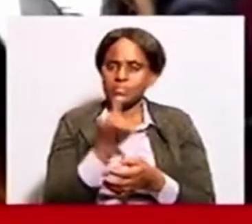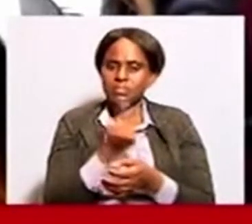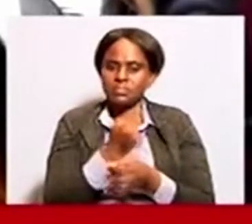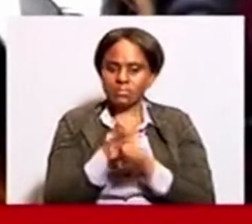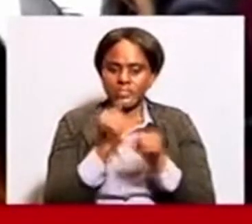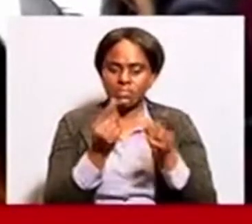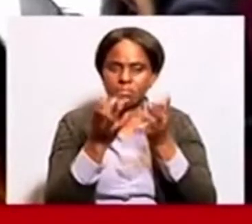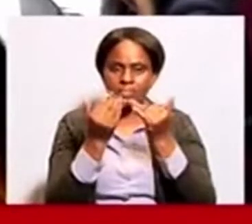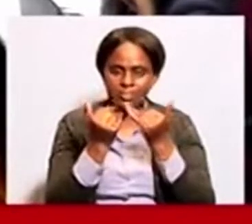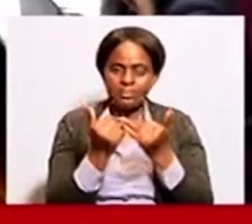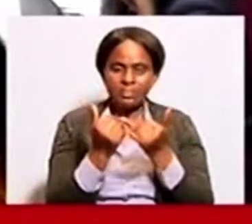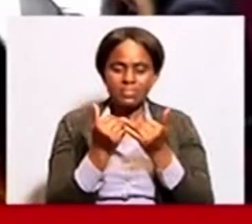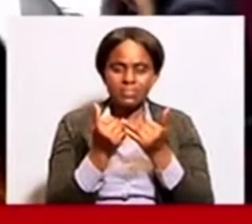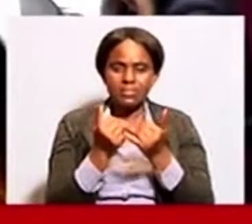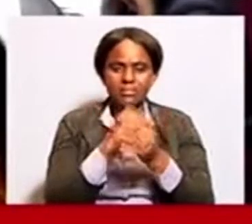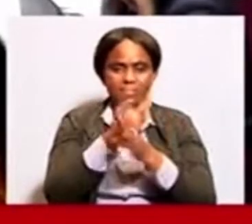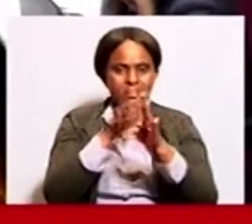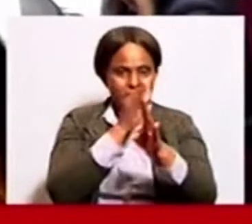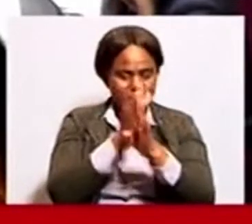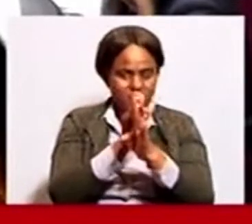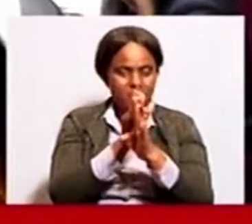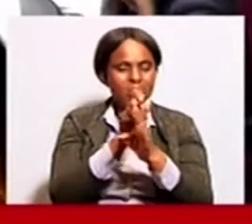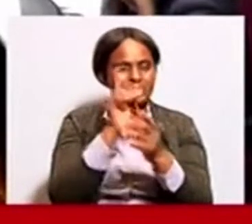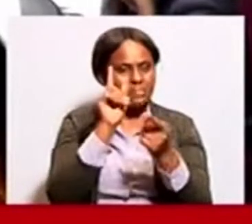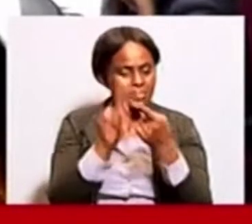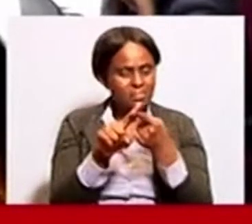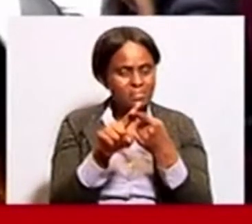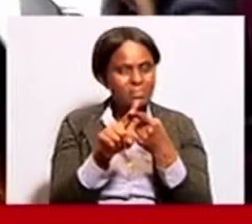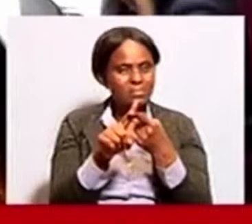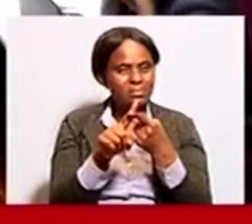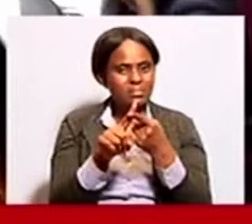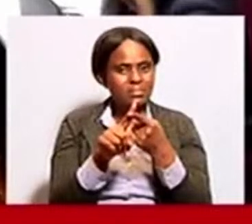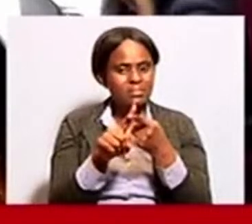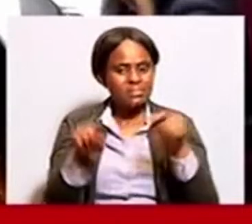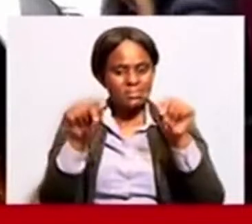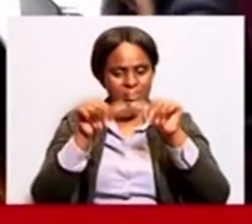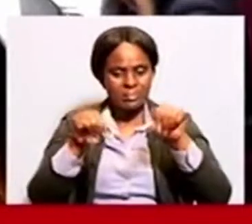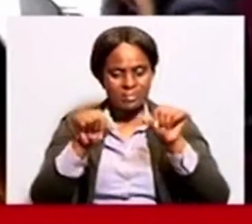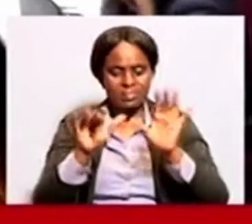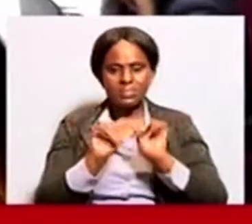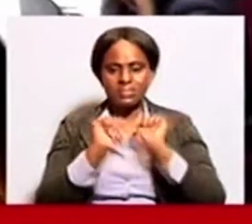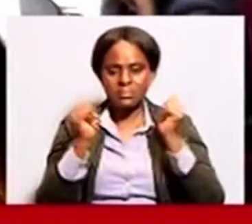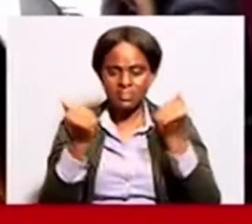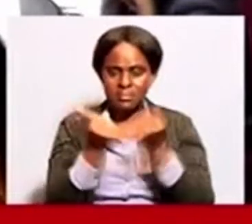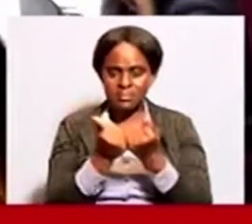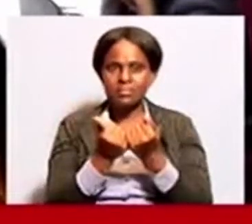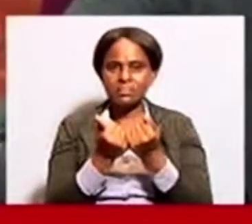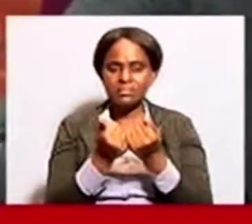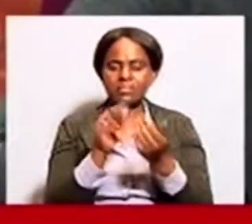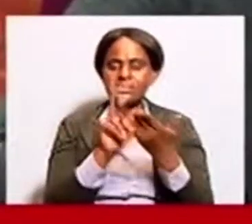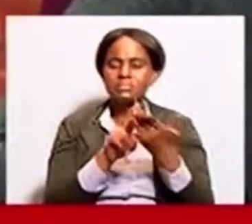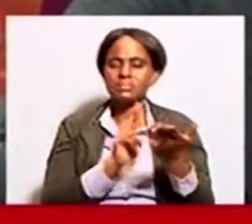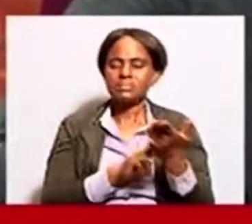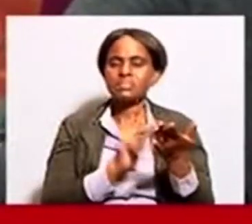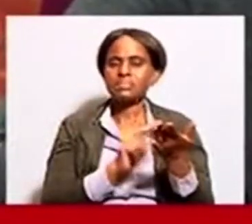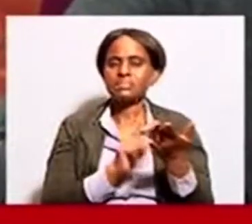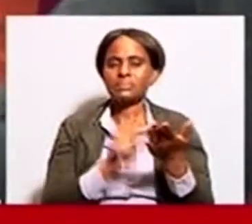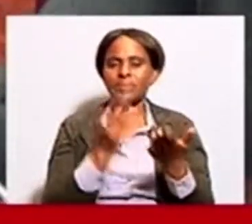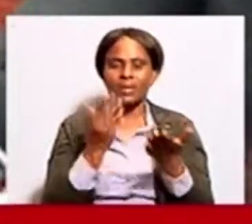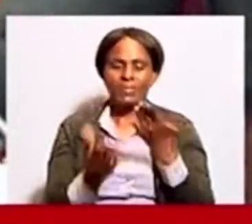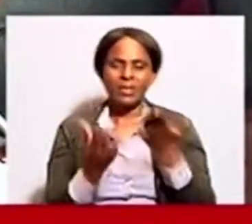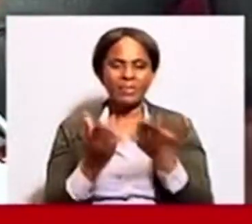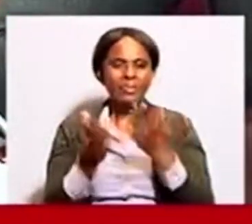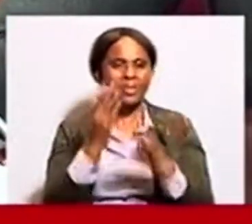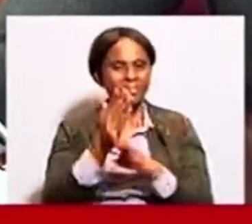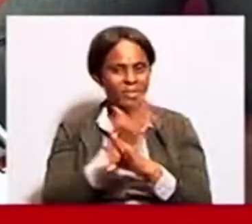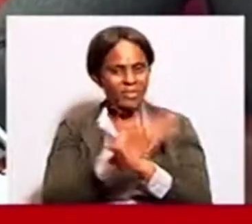to refer to the Auditor General's report. Okay, maybe before you refer